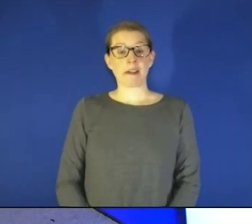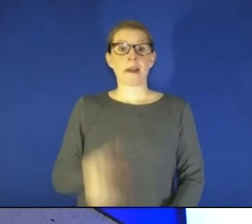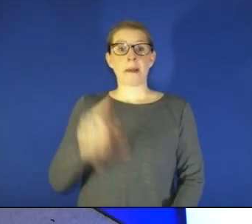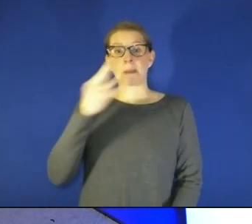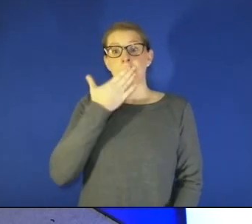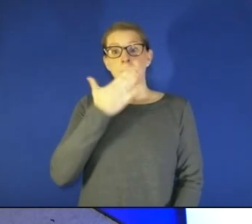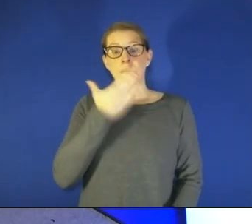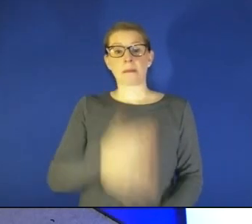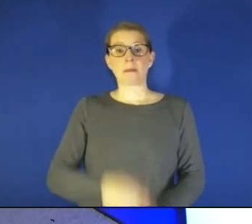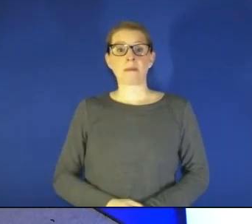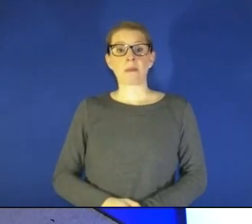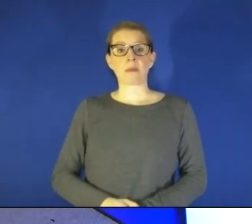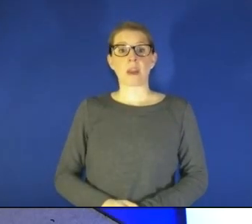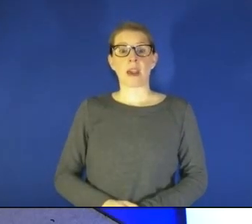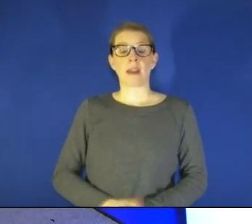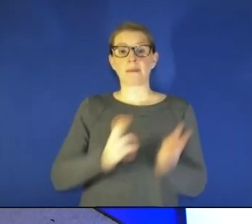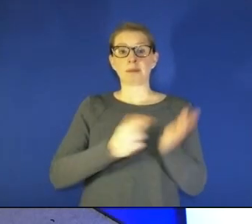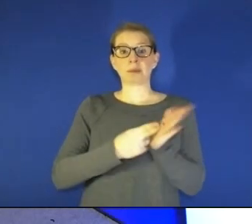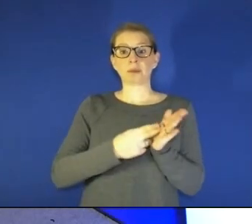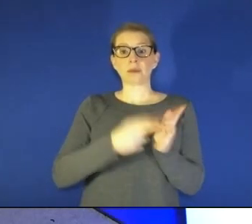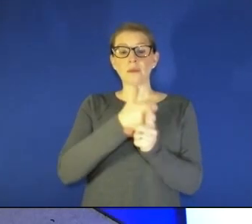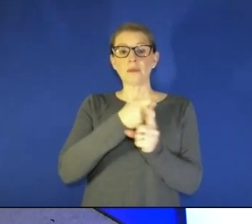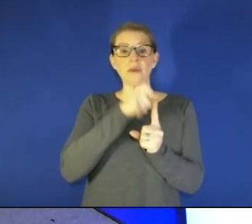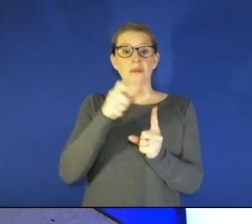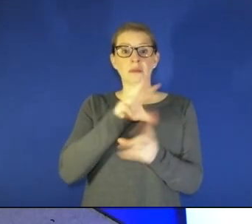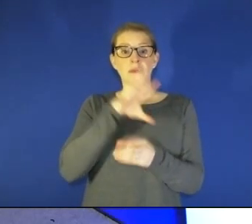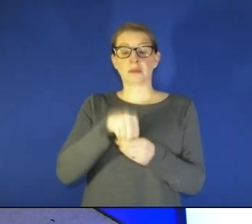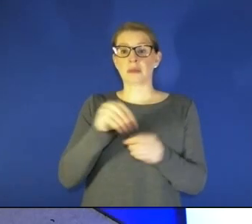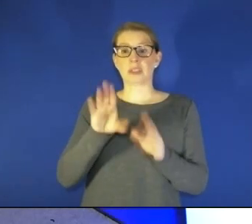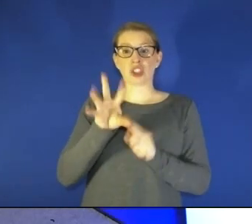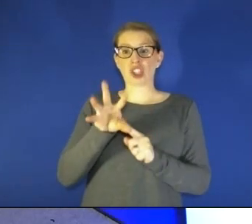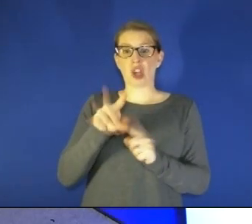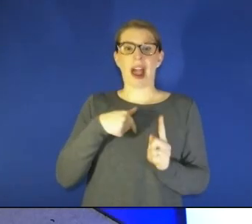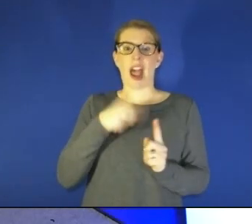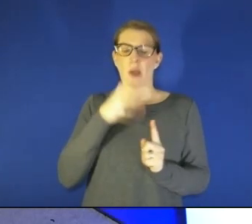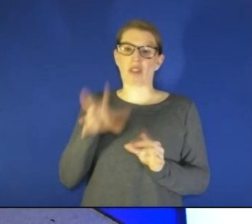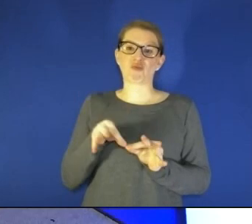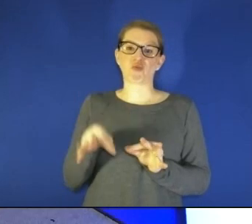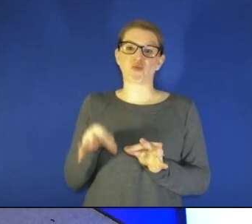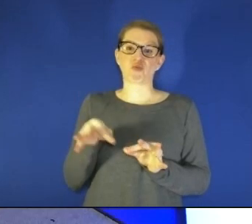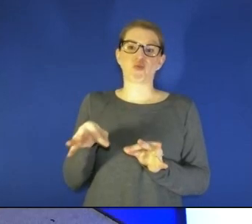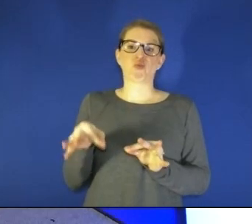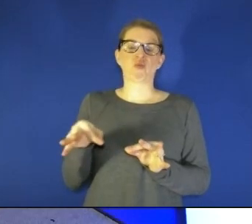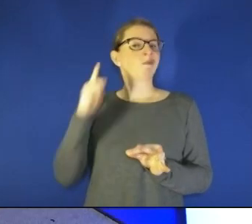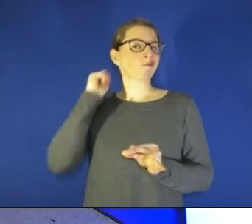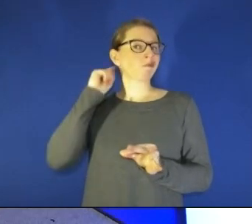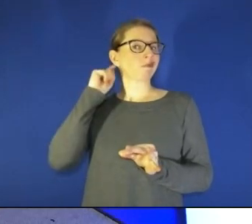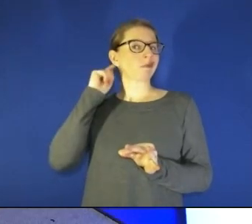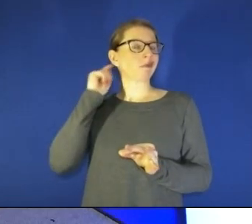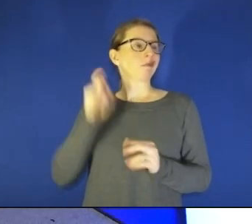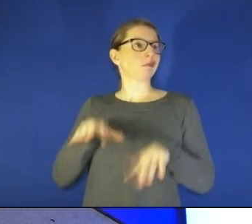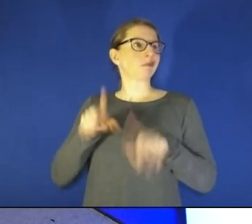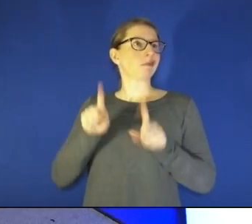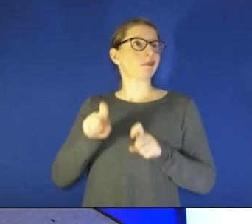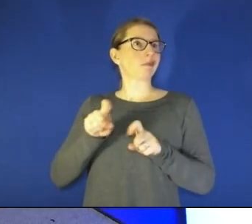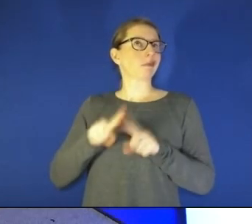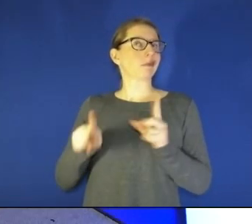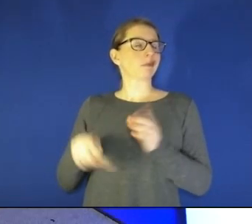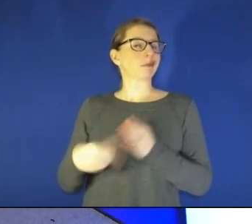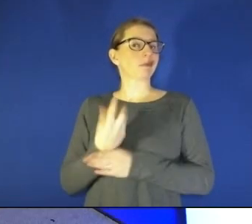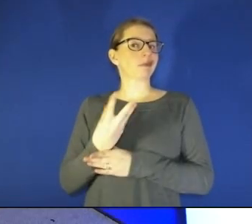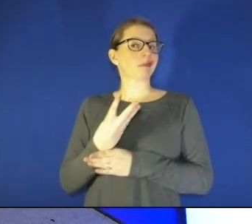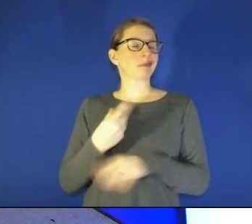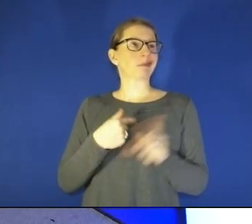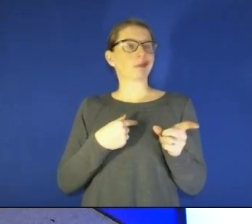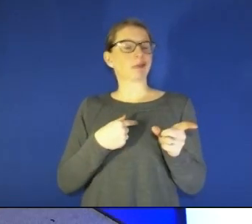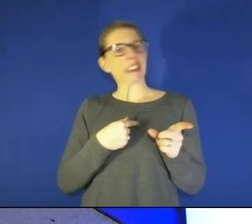I honestly, had you not have been on the show, I probably would have just. I would have been in the back of my head to get my screening, but I don't know if I would have been like,